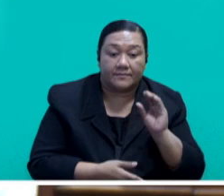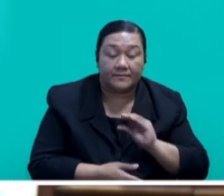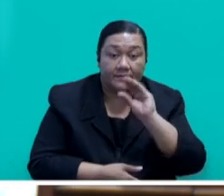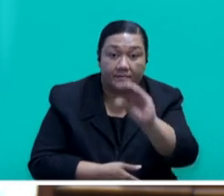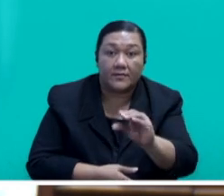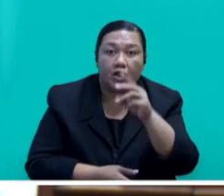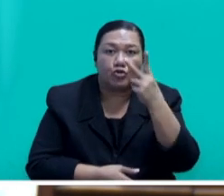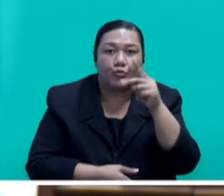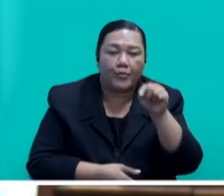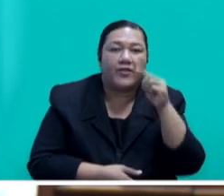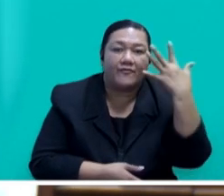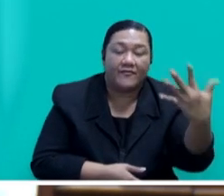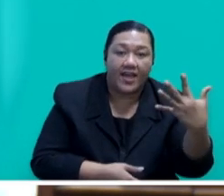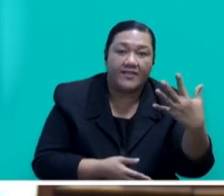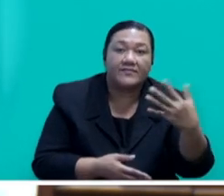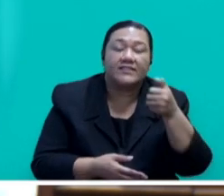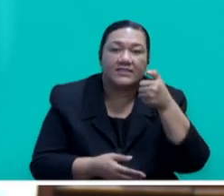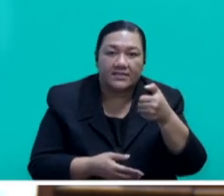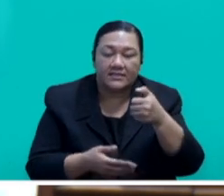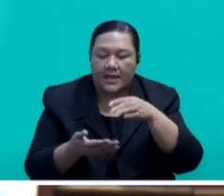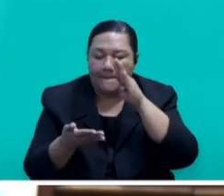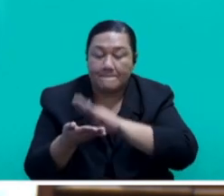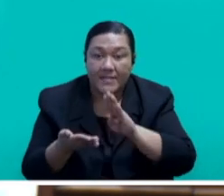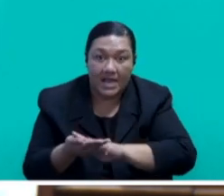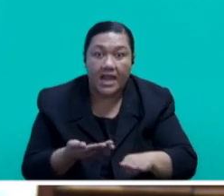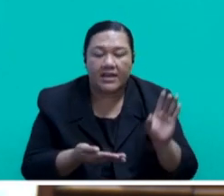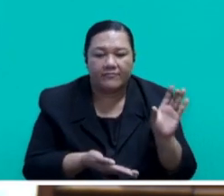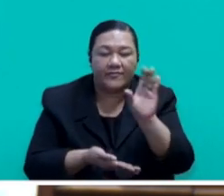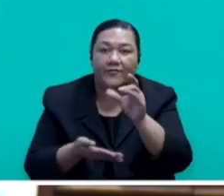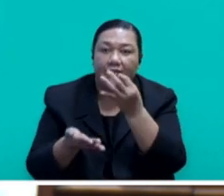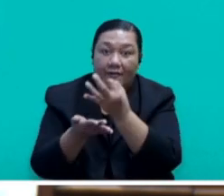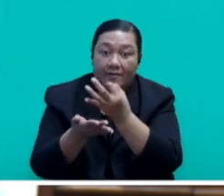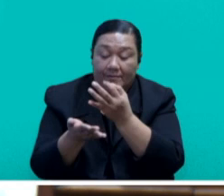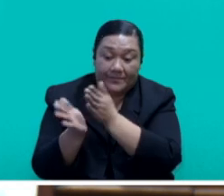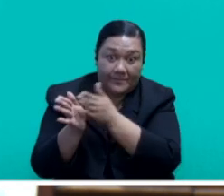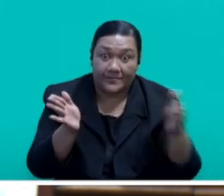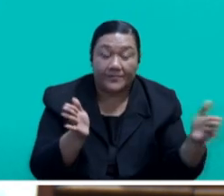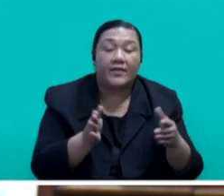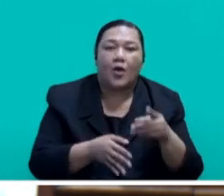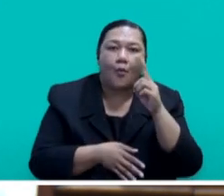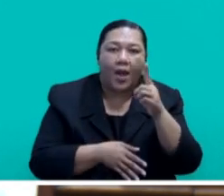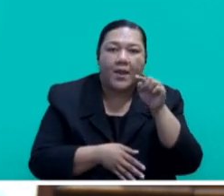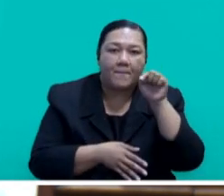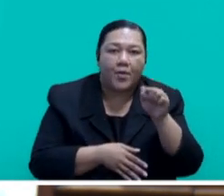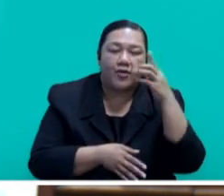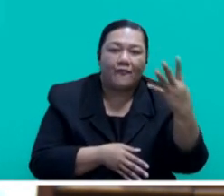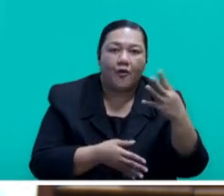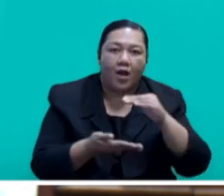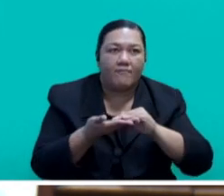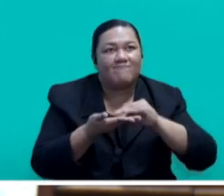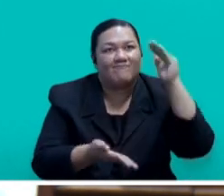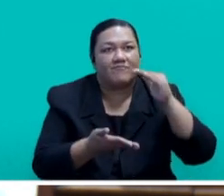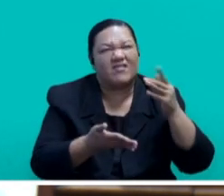of $2.56 million in the financial year, an increase of 1.4 from the previous